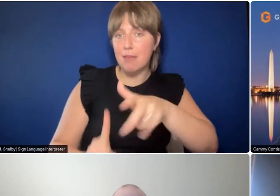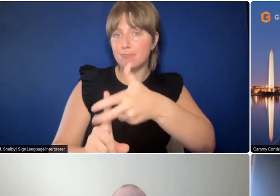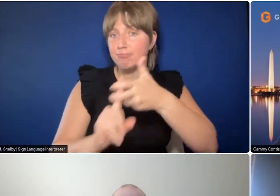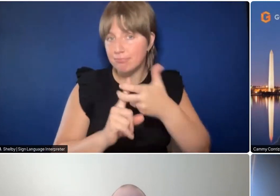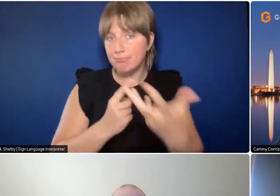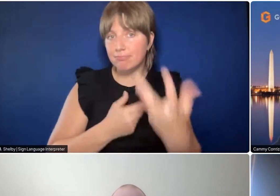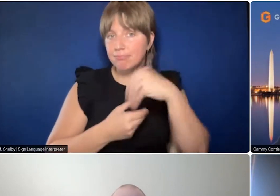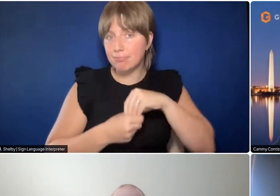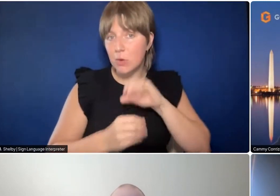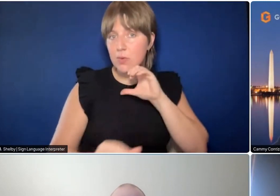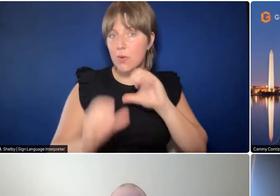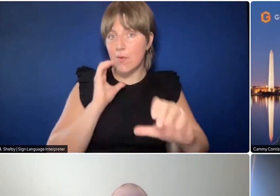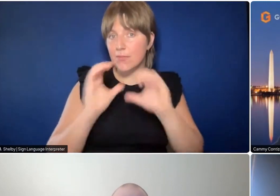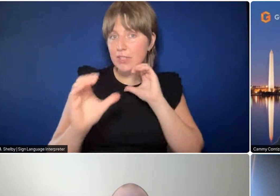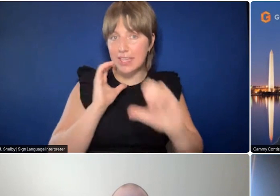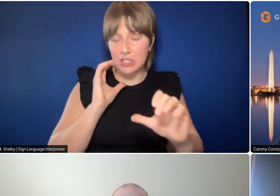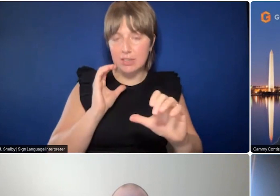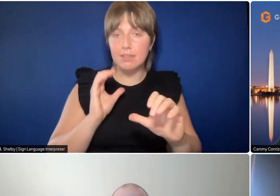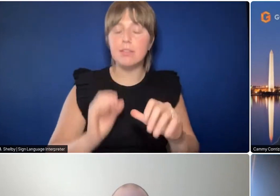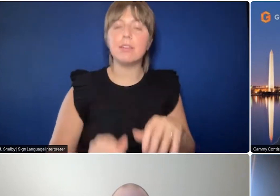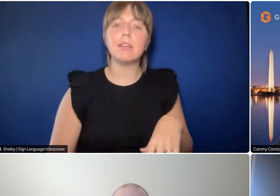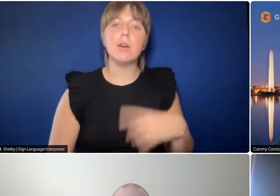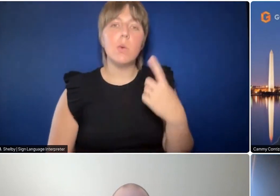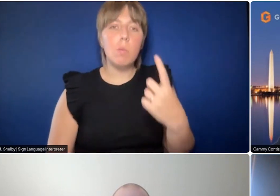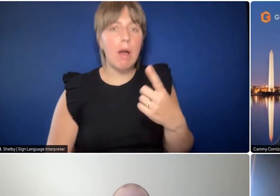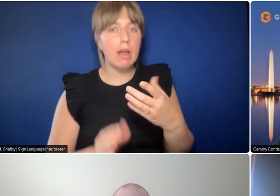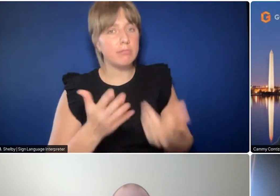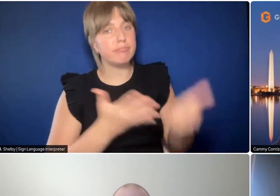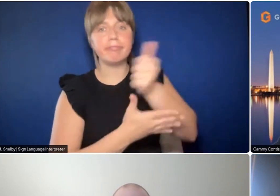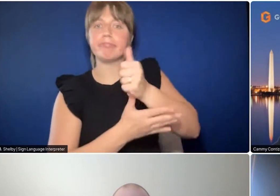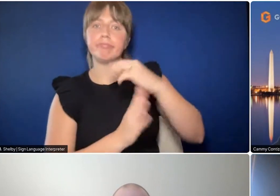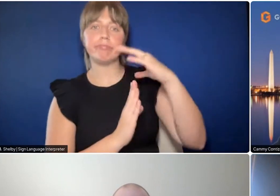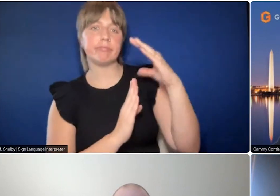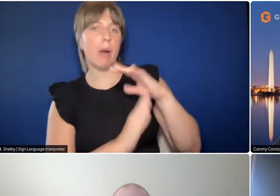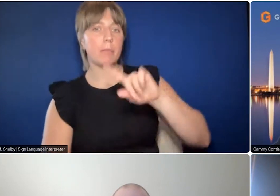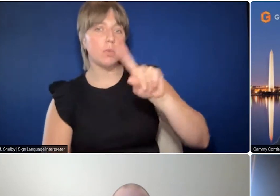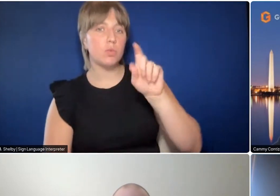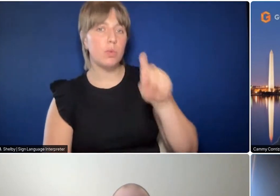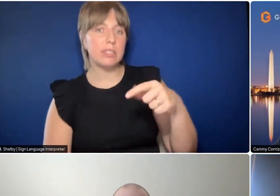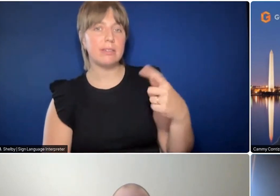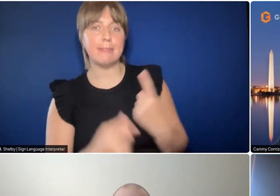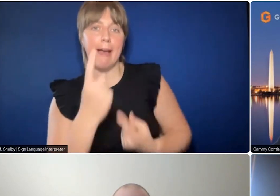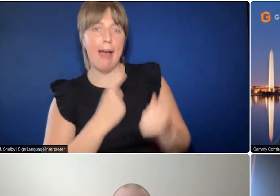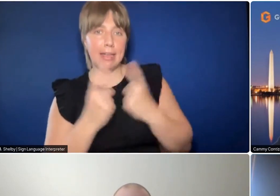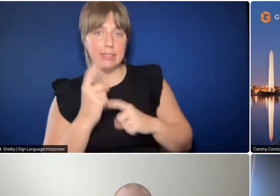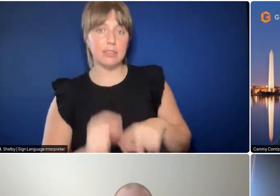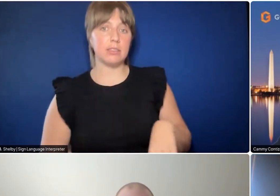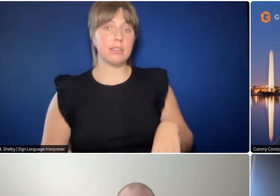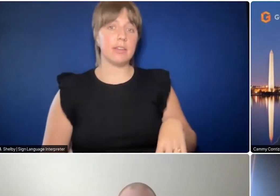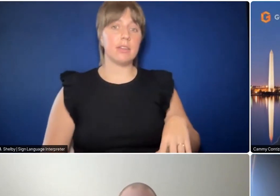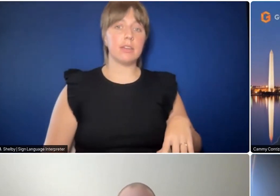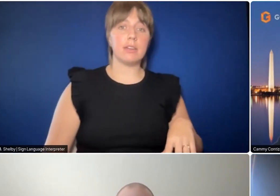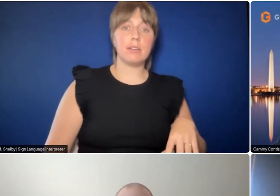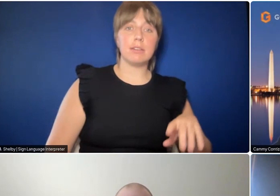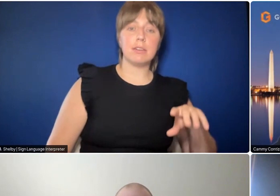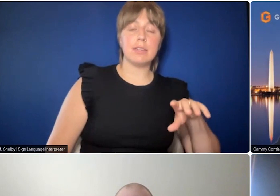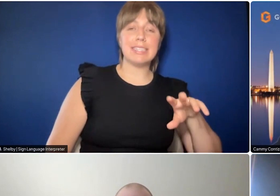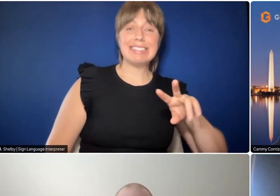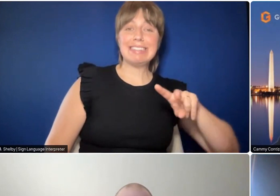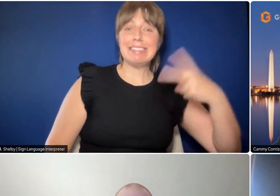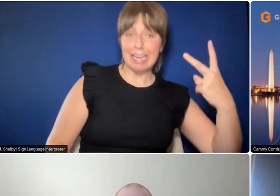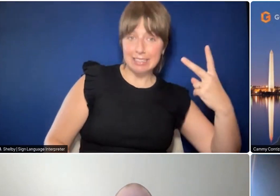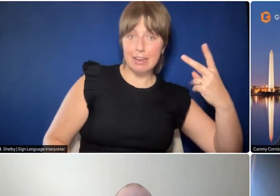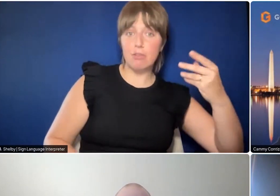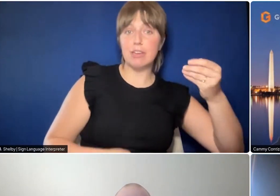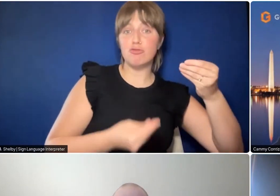I think one of the main pre-submitted questions that we got was, what is the difference between a secondary transaction and a tender offer,